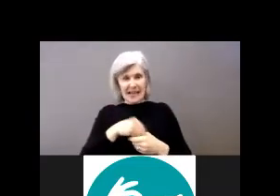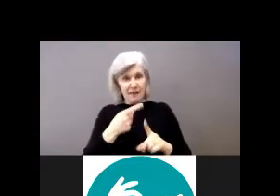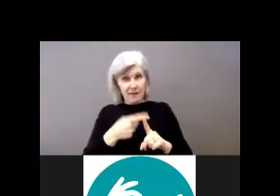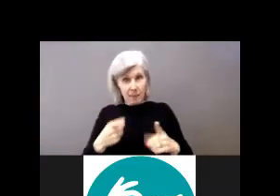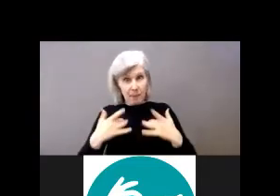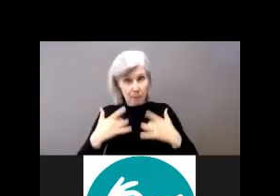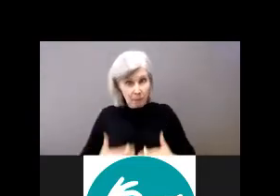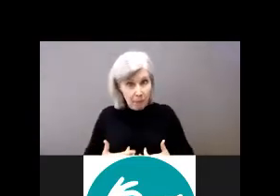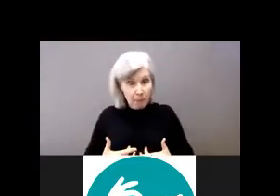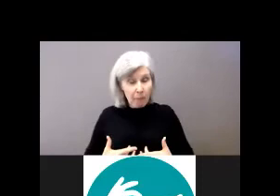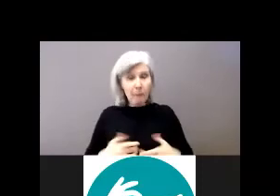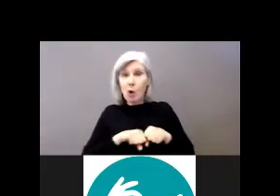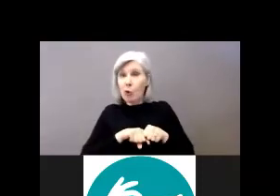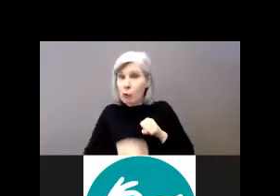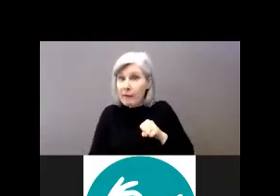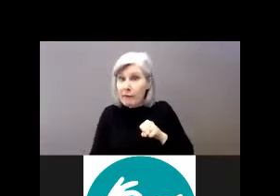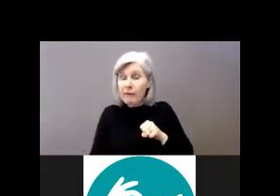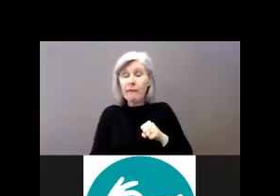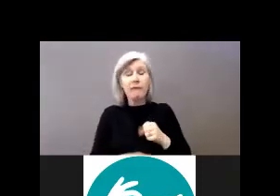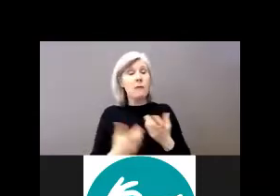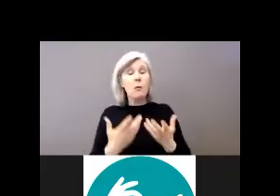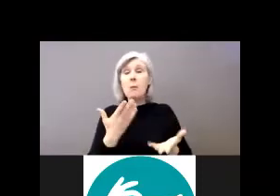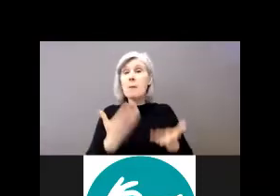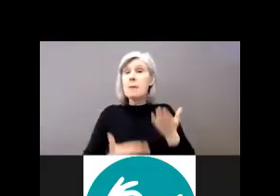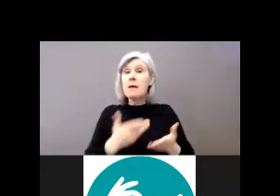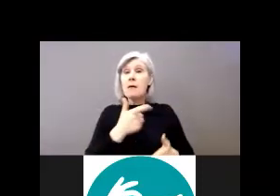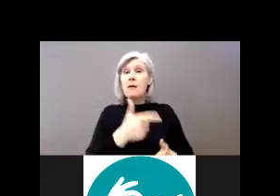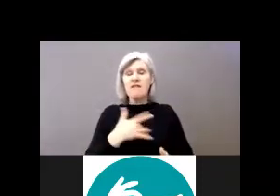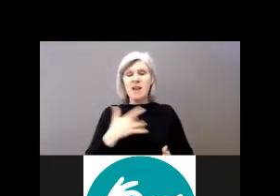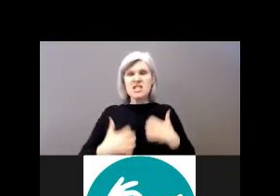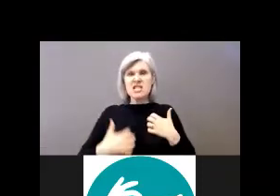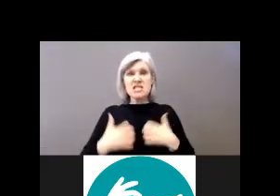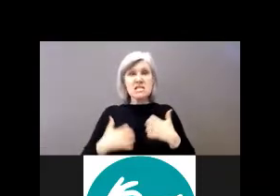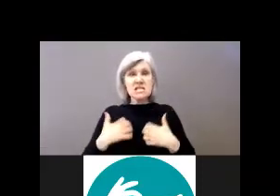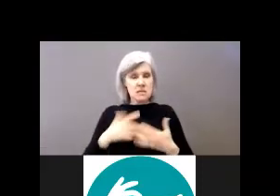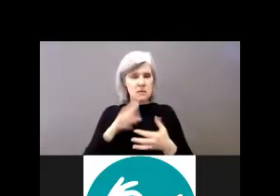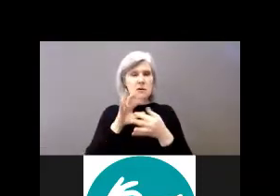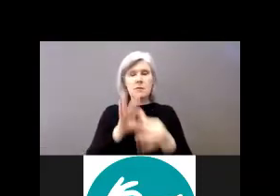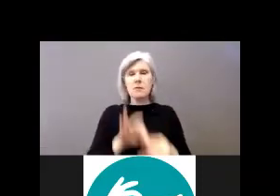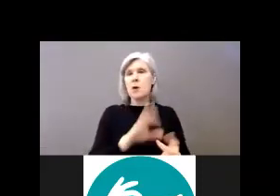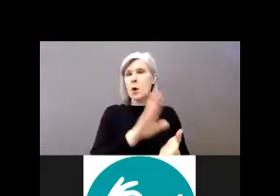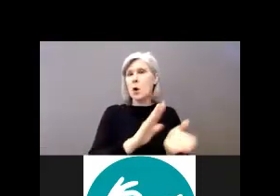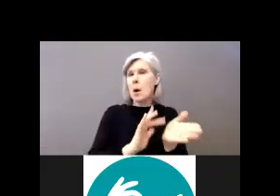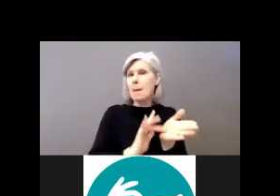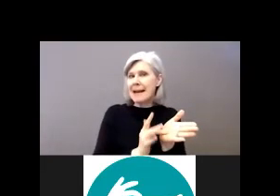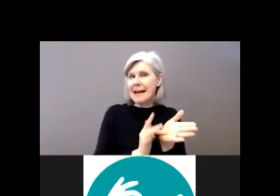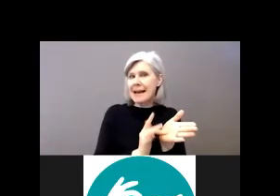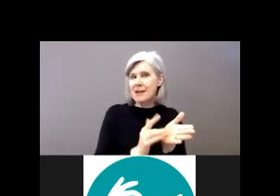side effect of the medication? And the list is much longer. I just presented you with 3 or 4 things here.